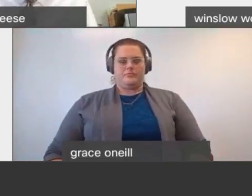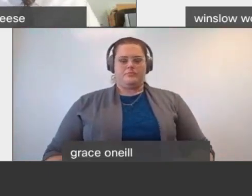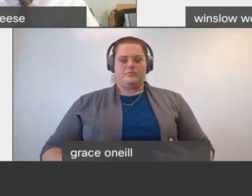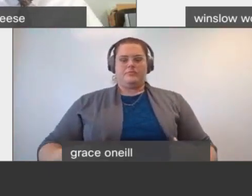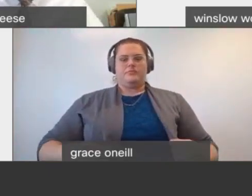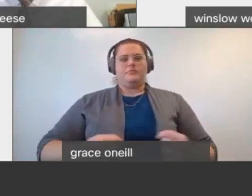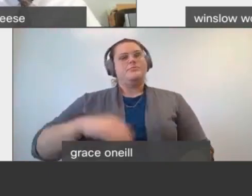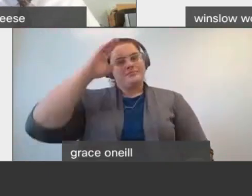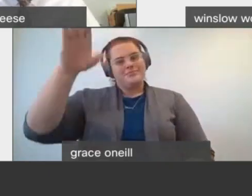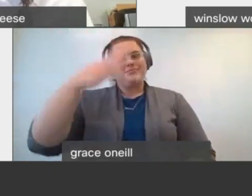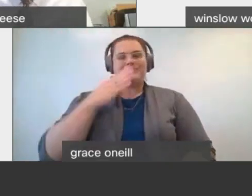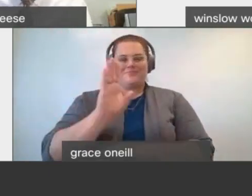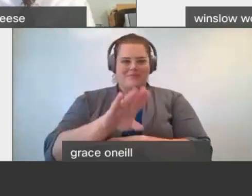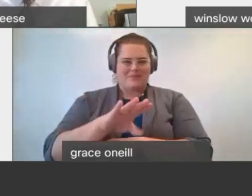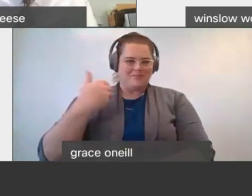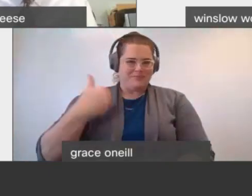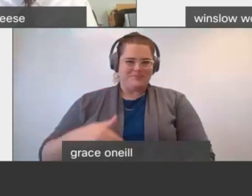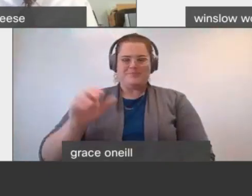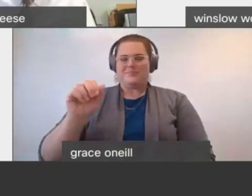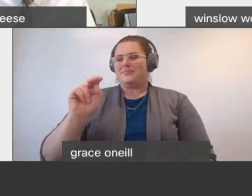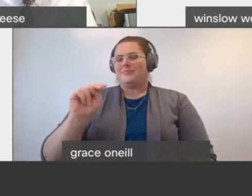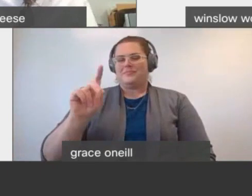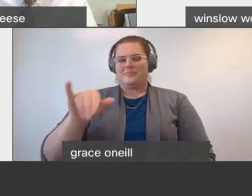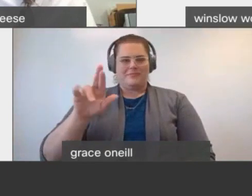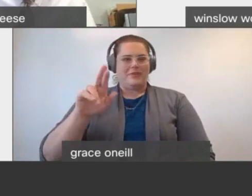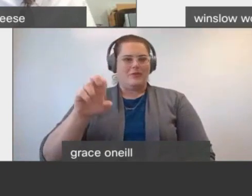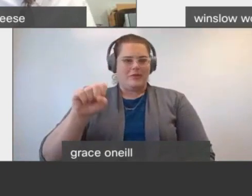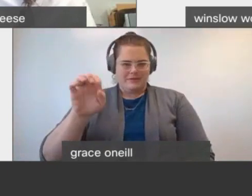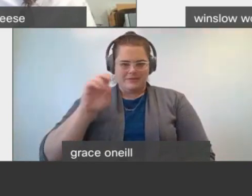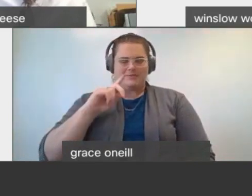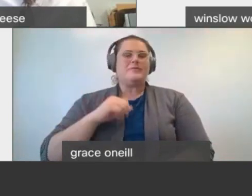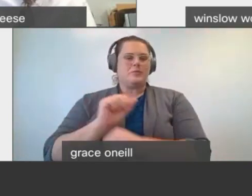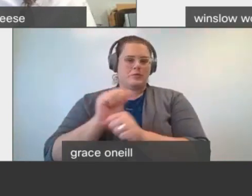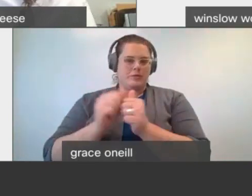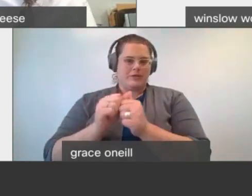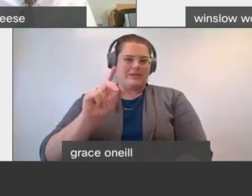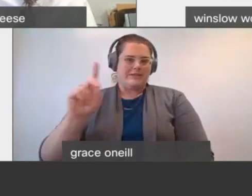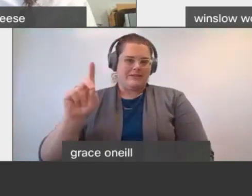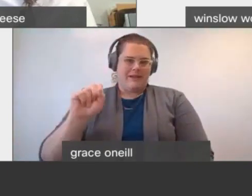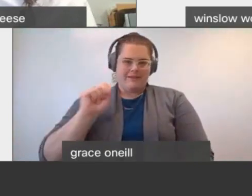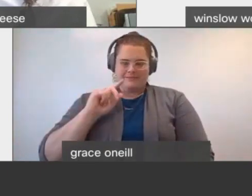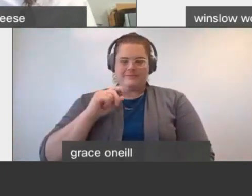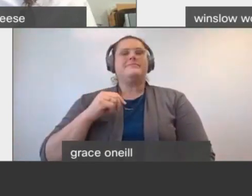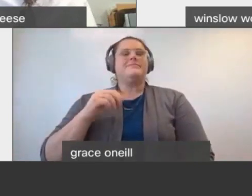Good afternoon, everyone. This is Andy Reese with Department on Disability Services. Um,